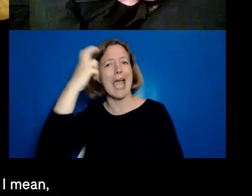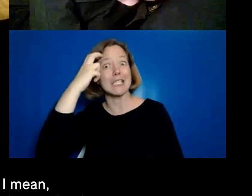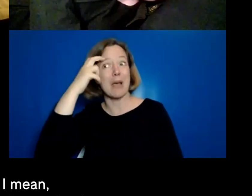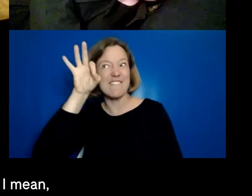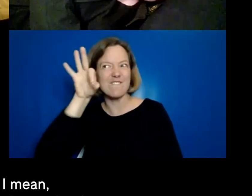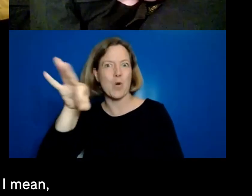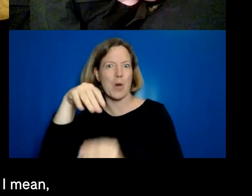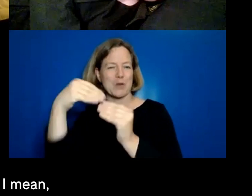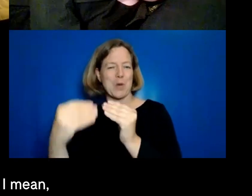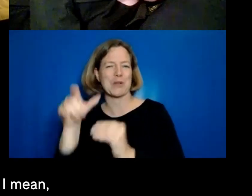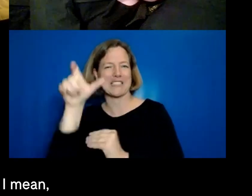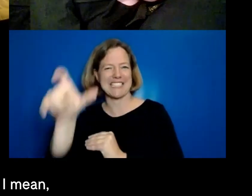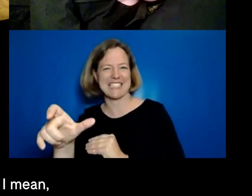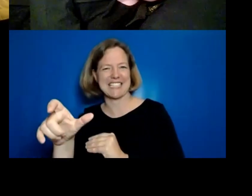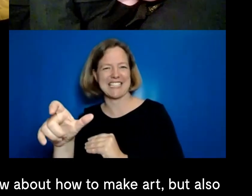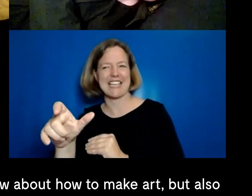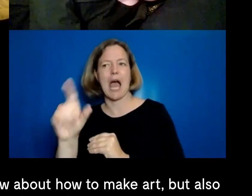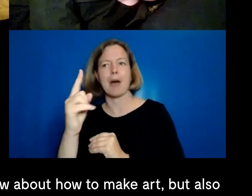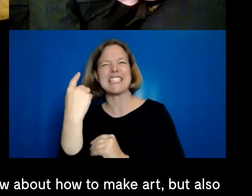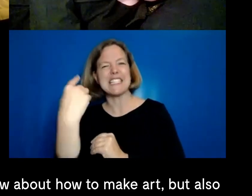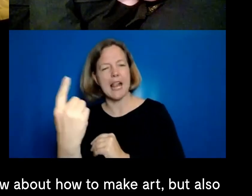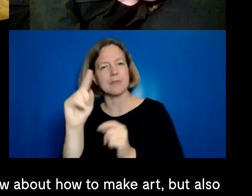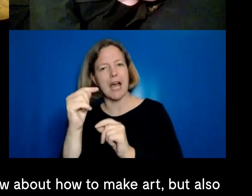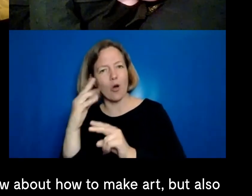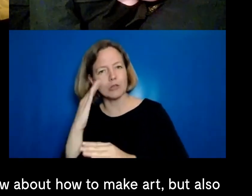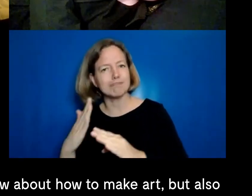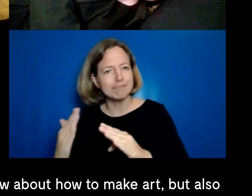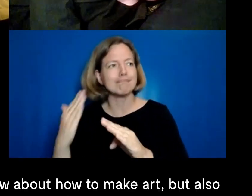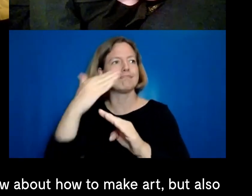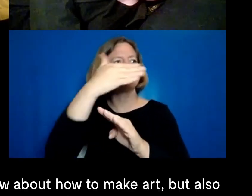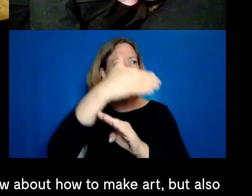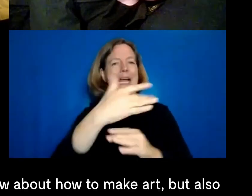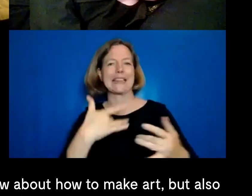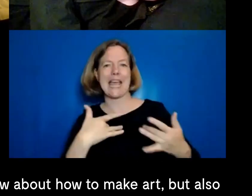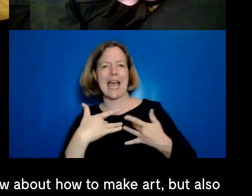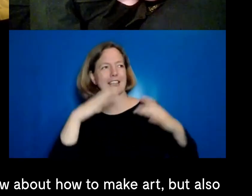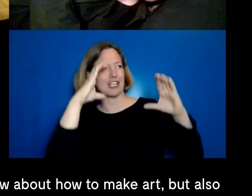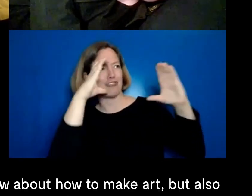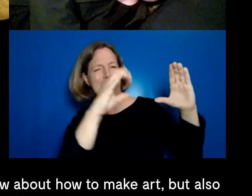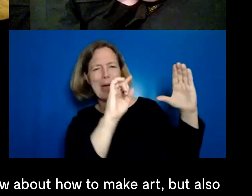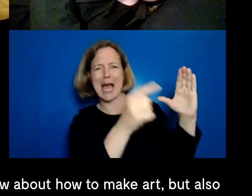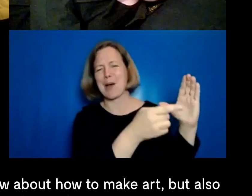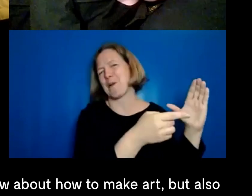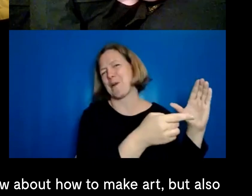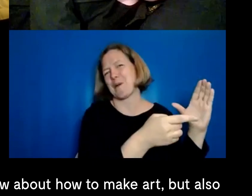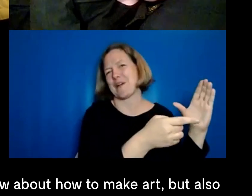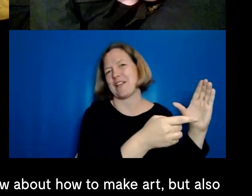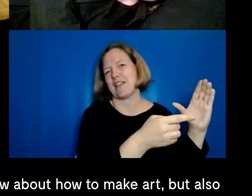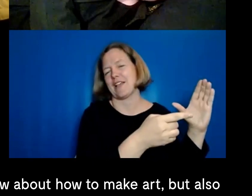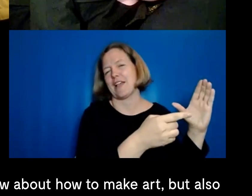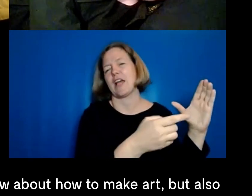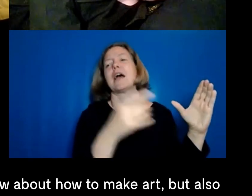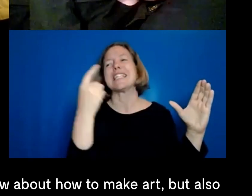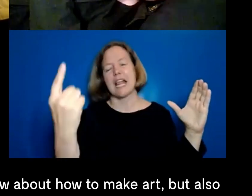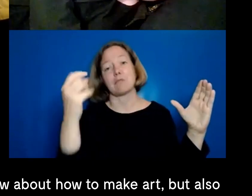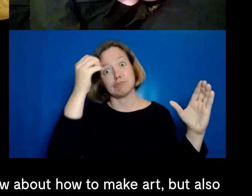also going to the theater, so they also, I mean, they know about how to make art, but they also